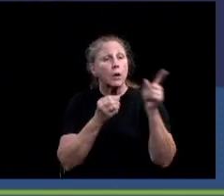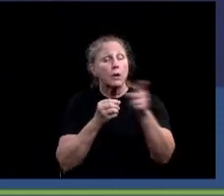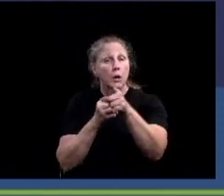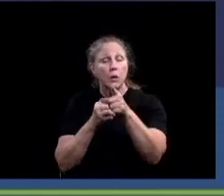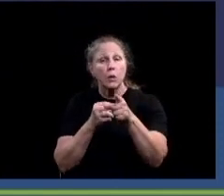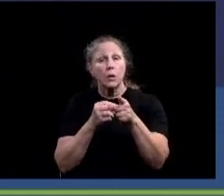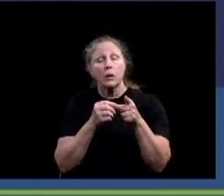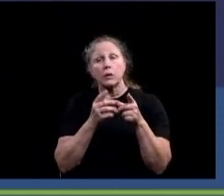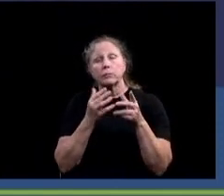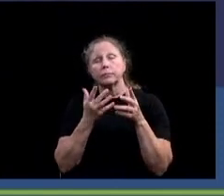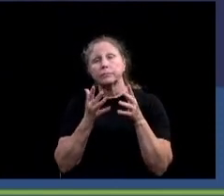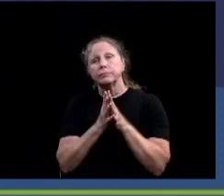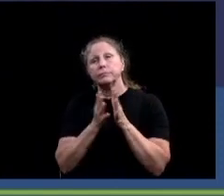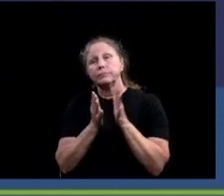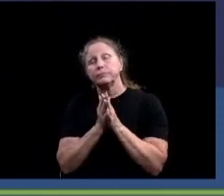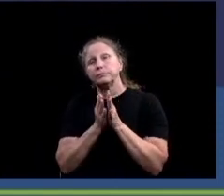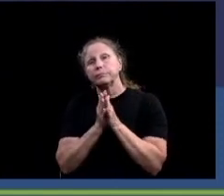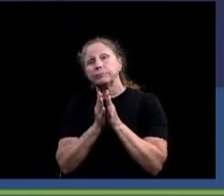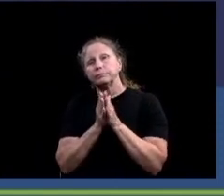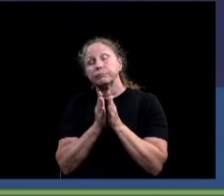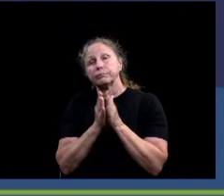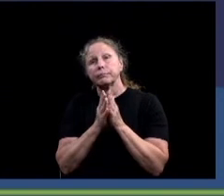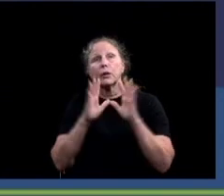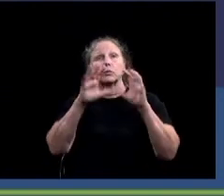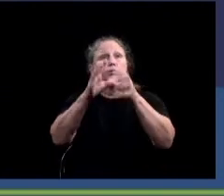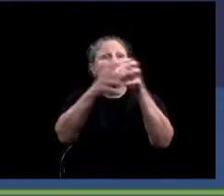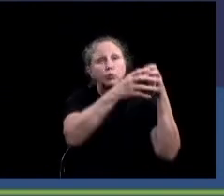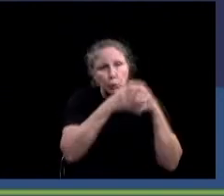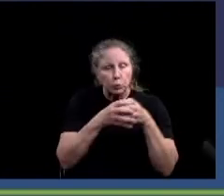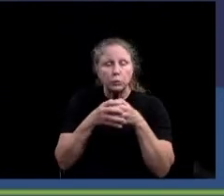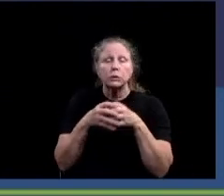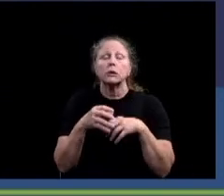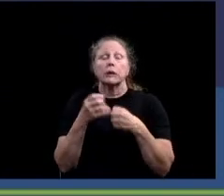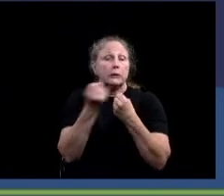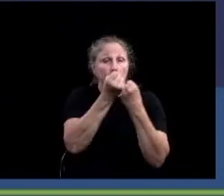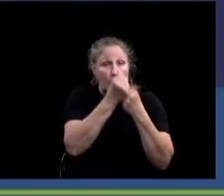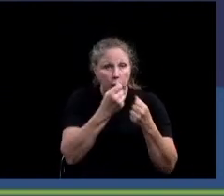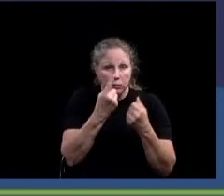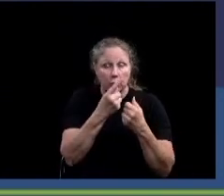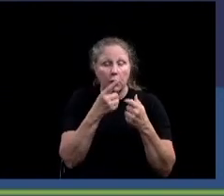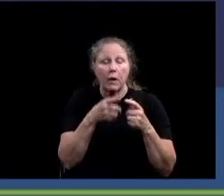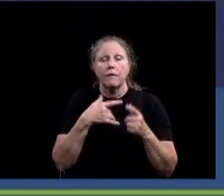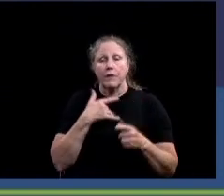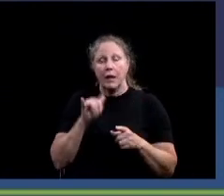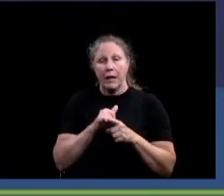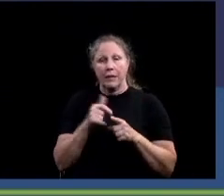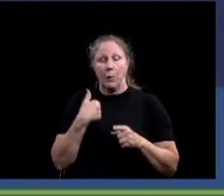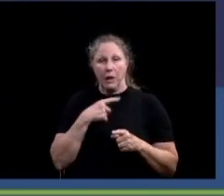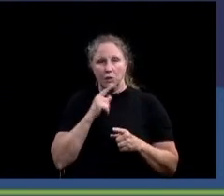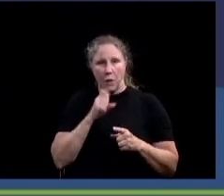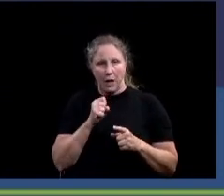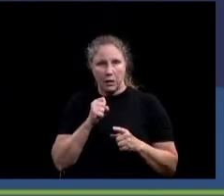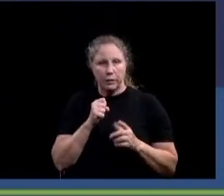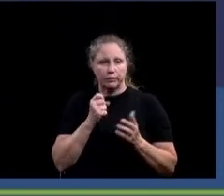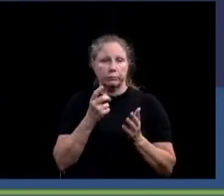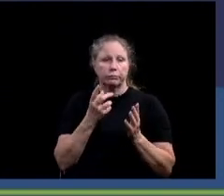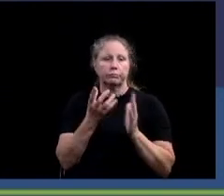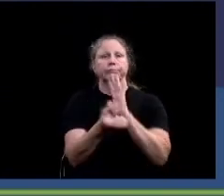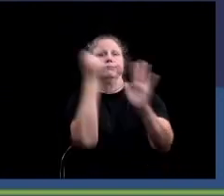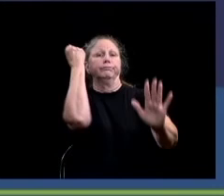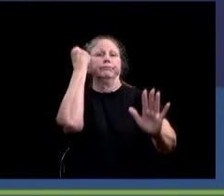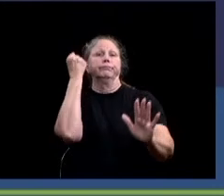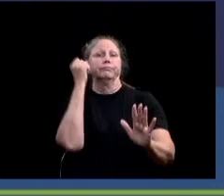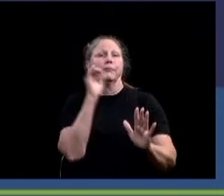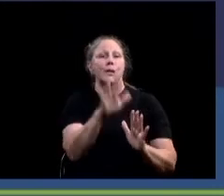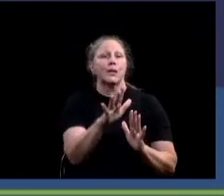constituent organizations, sometimes they feel like we may be trying to poach their employees, so we have to be